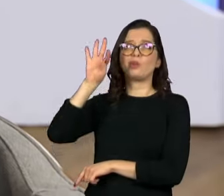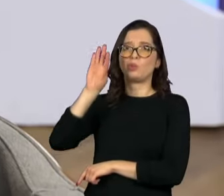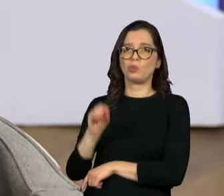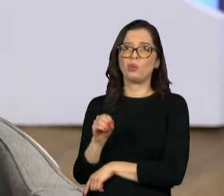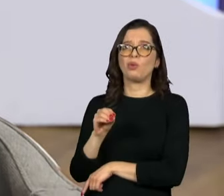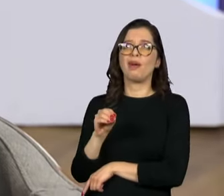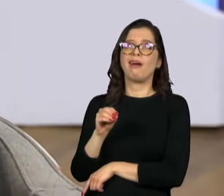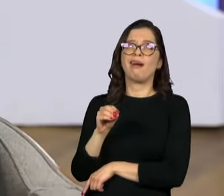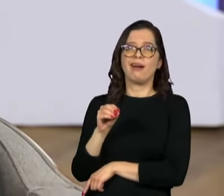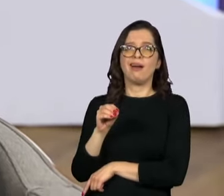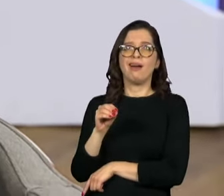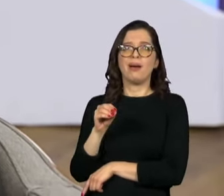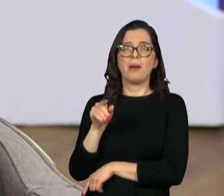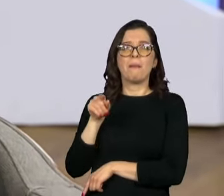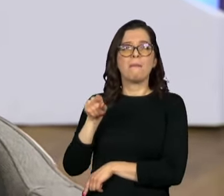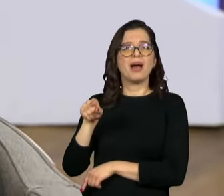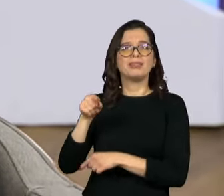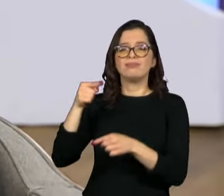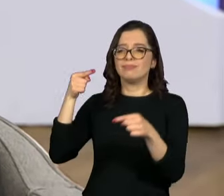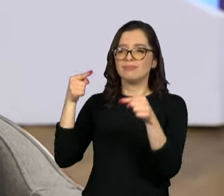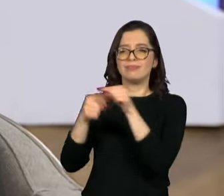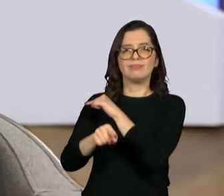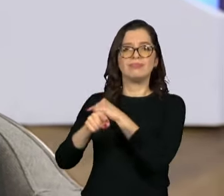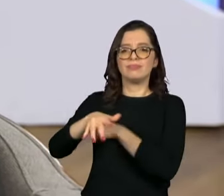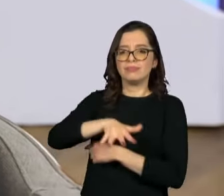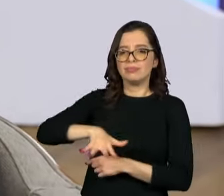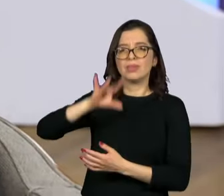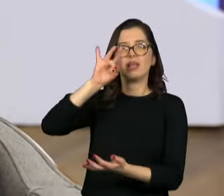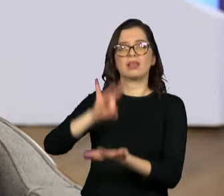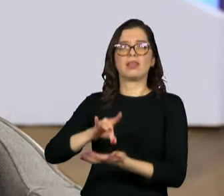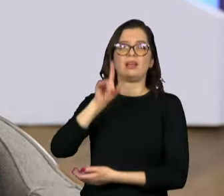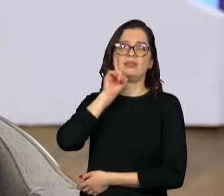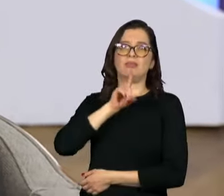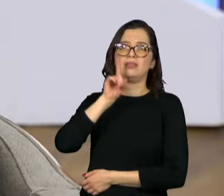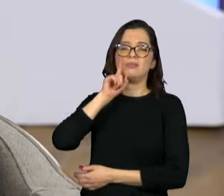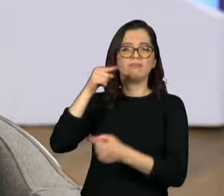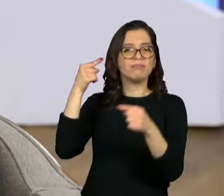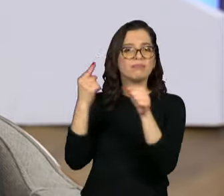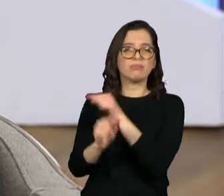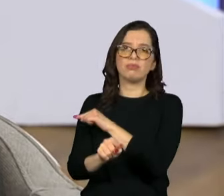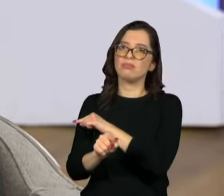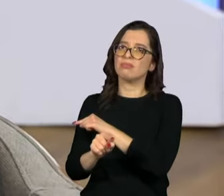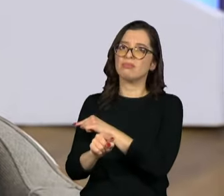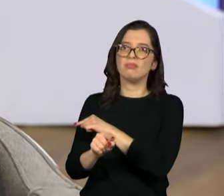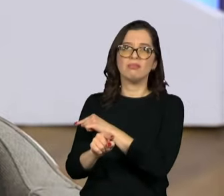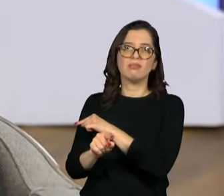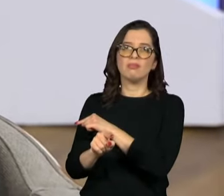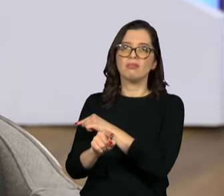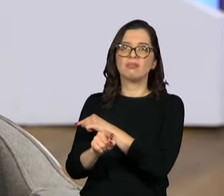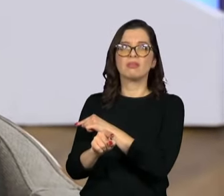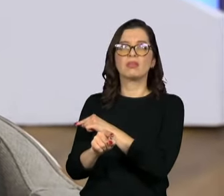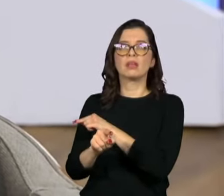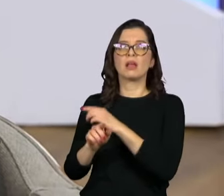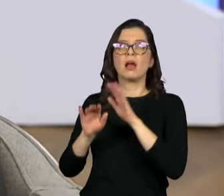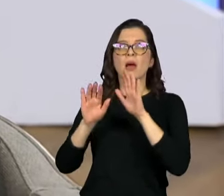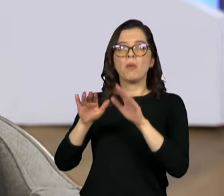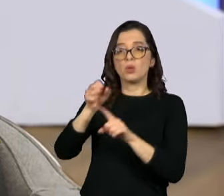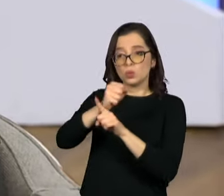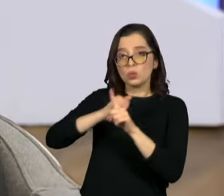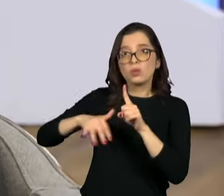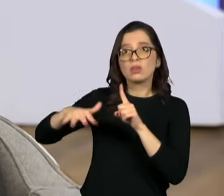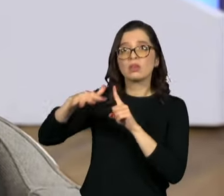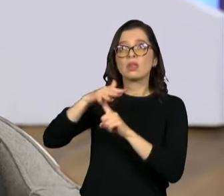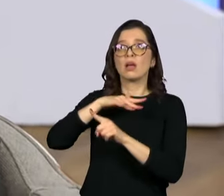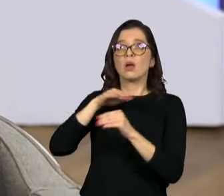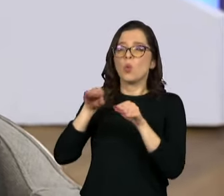mobility, doesn't really describe the reality in the United States anymore. Those